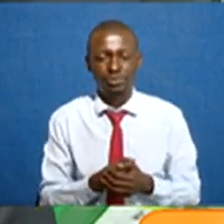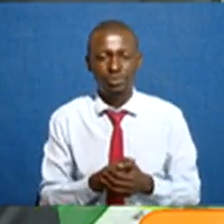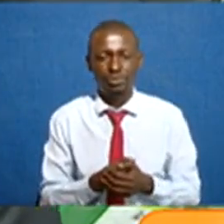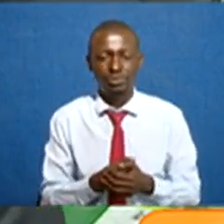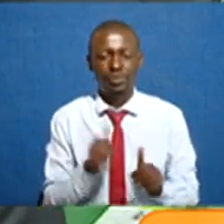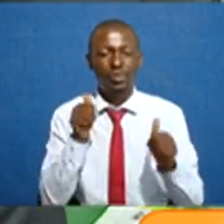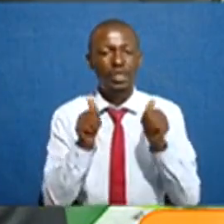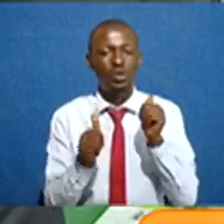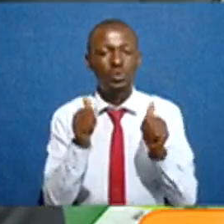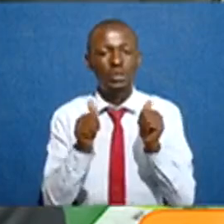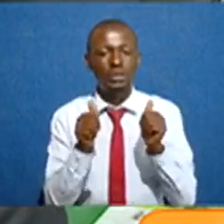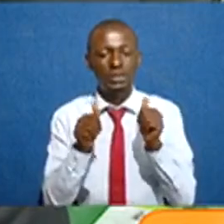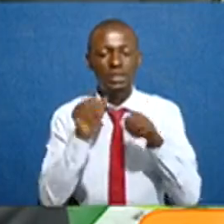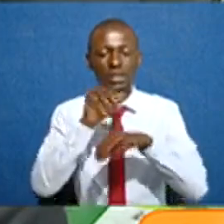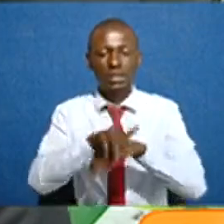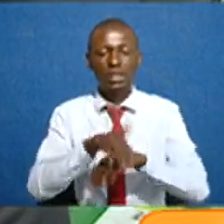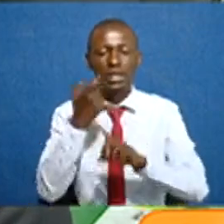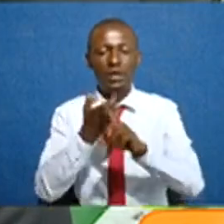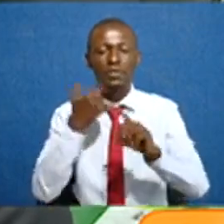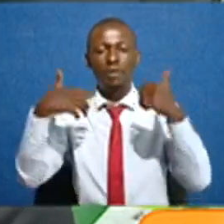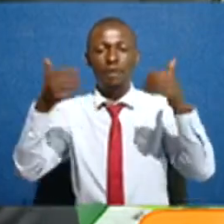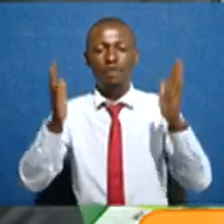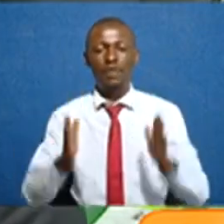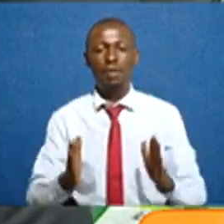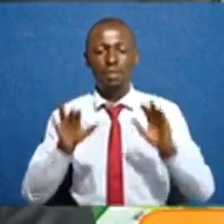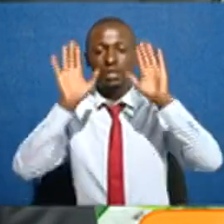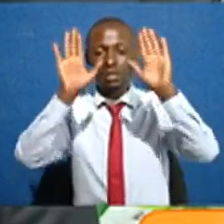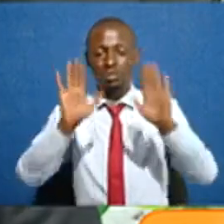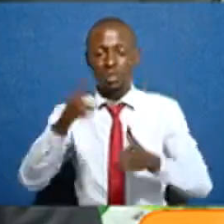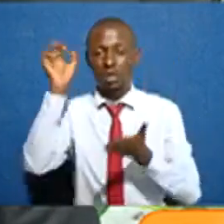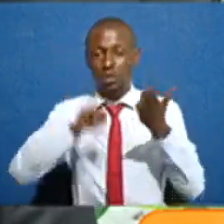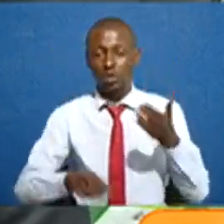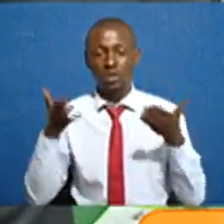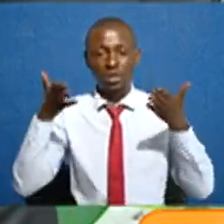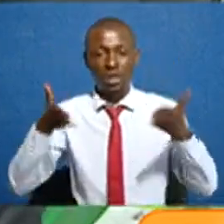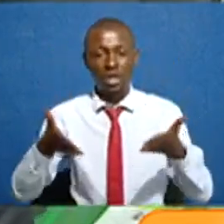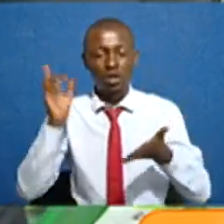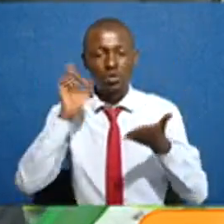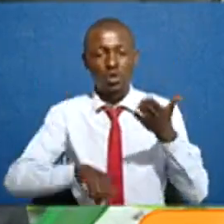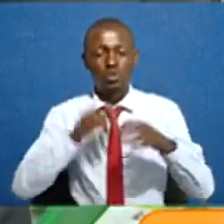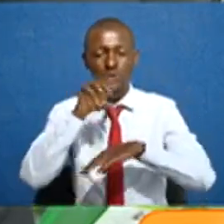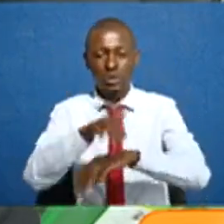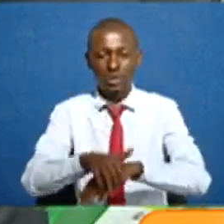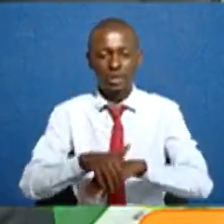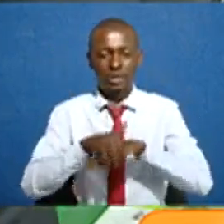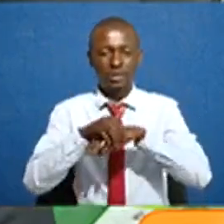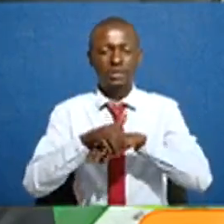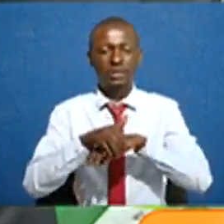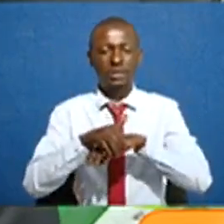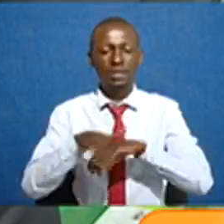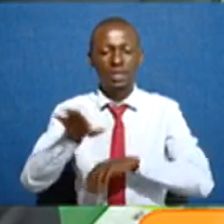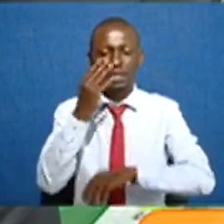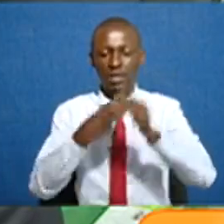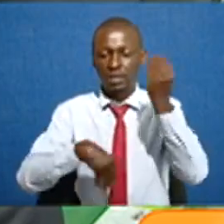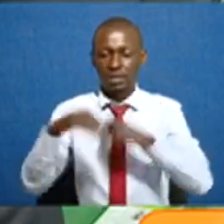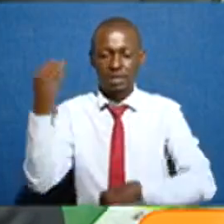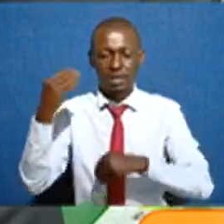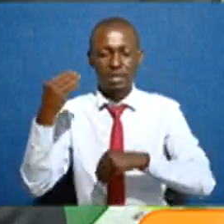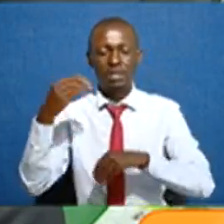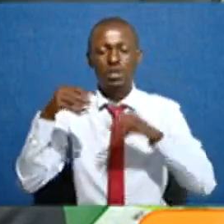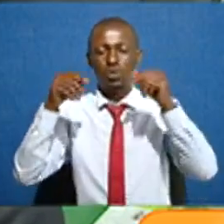that we can get from farmers. But what is important for us is also ensuring that whatever we're getting to sell here is